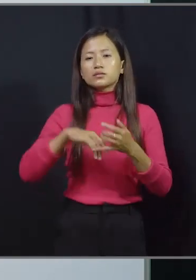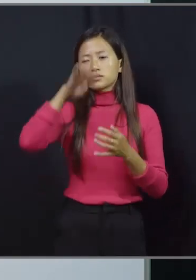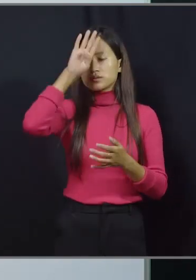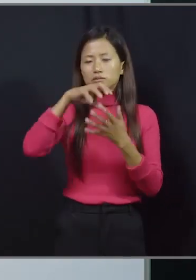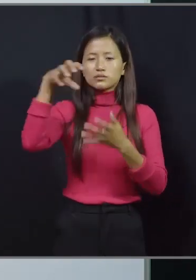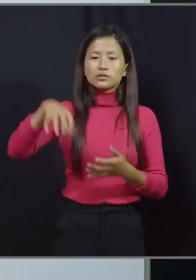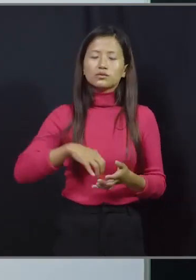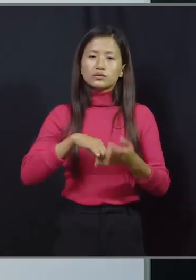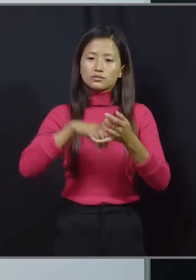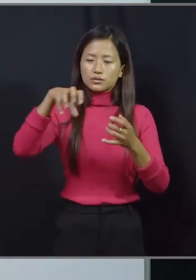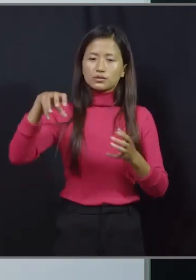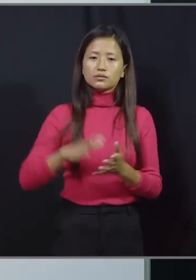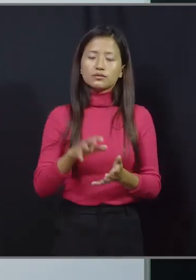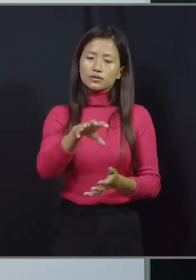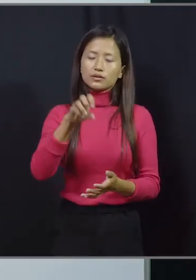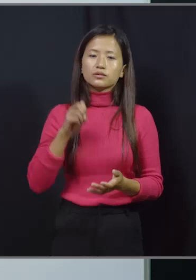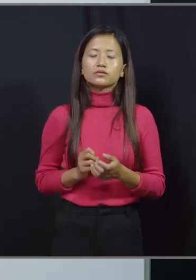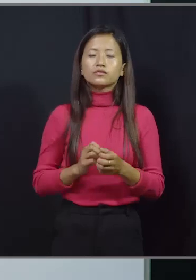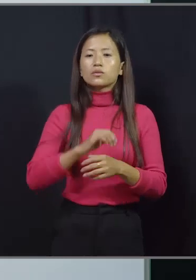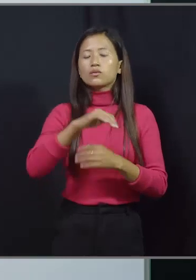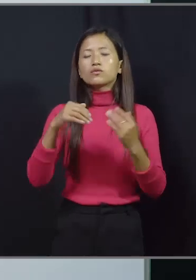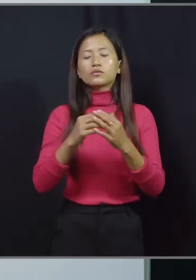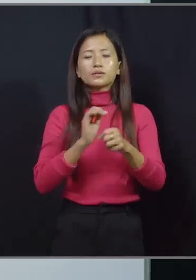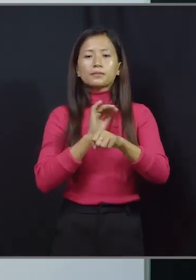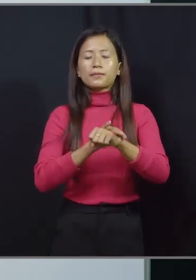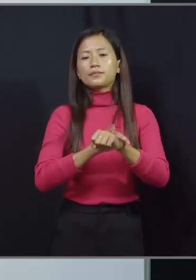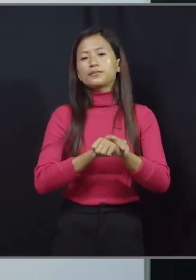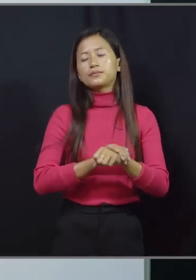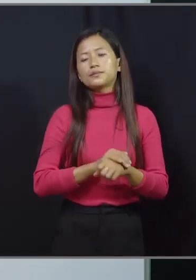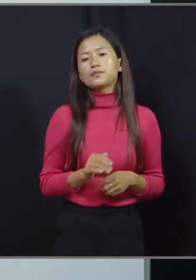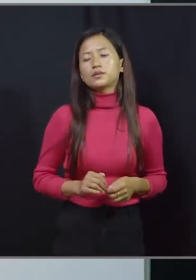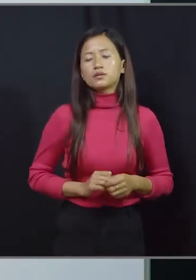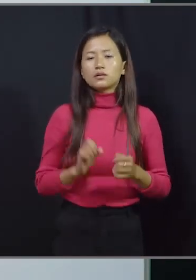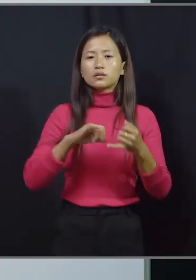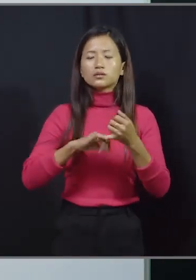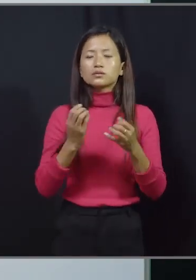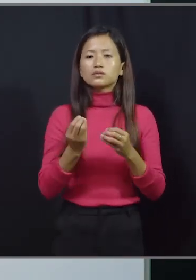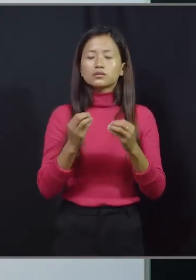were annexed or were taken over by the British. And using this